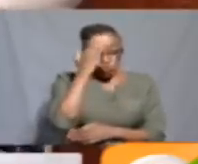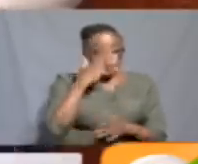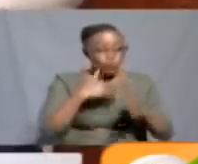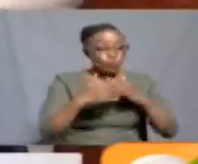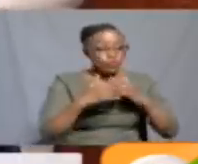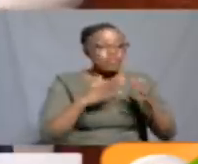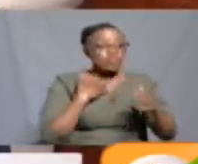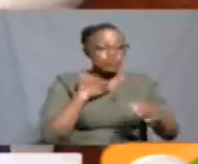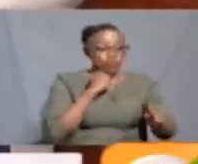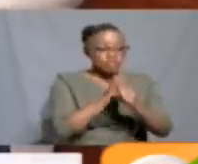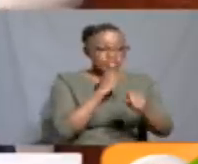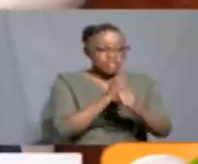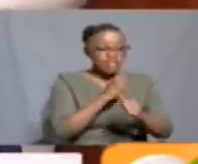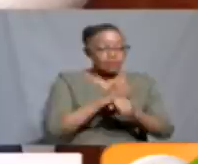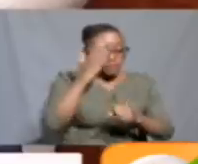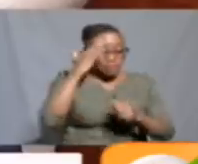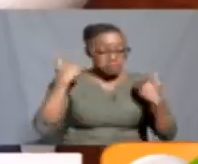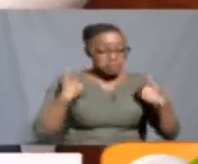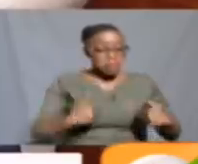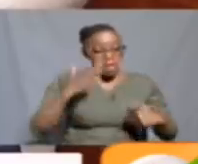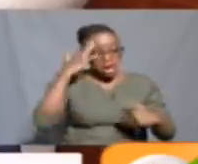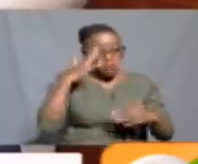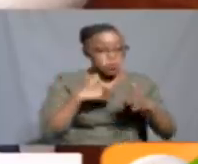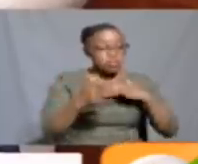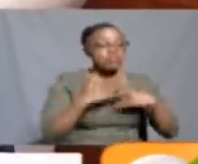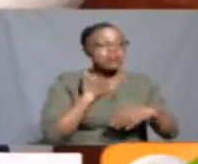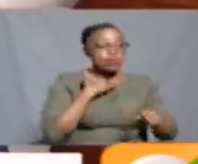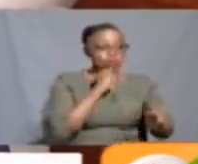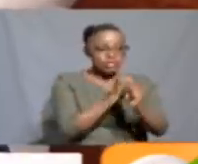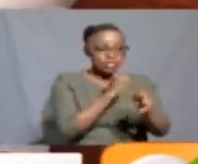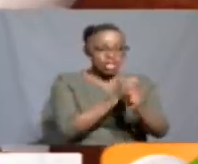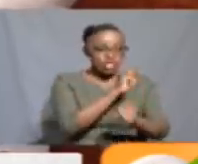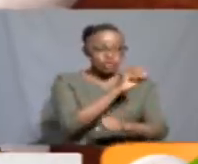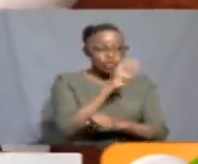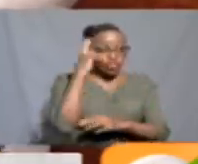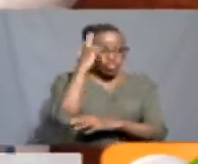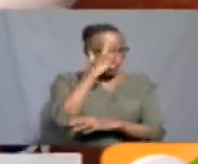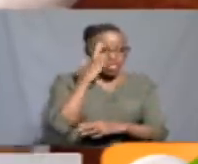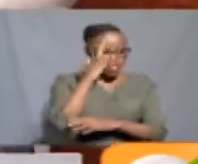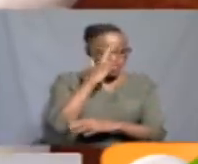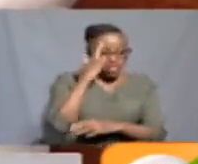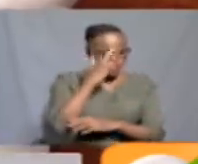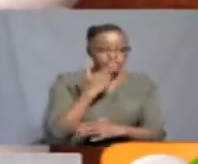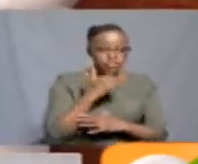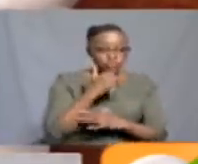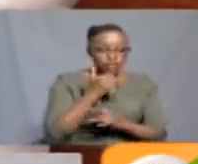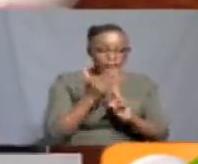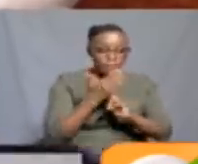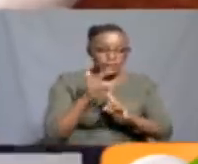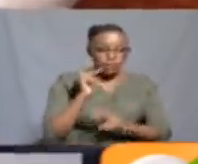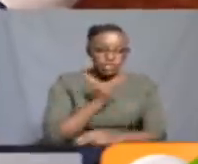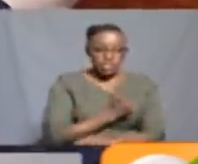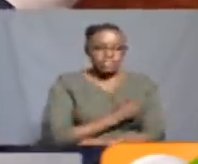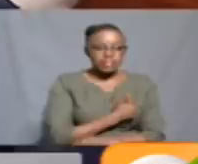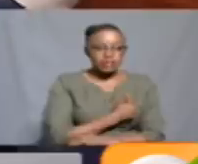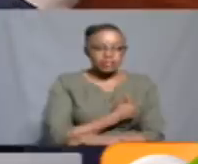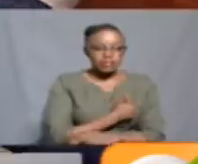done. I know it, I want to get it done. So if there is an issue between us,